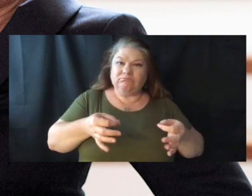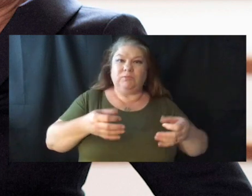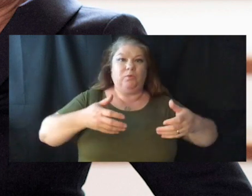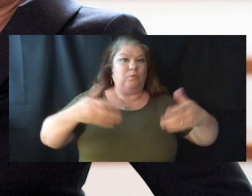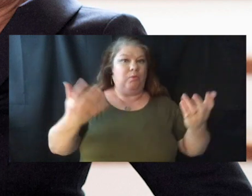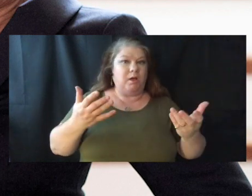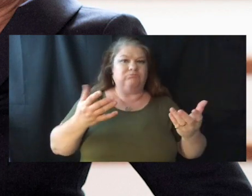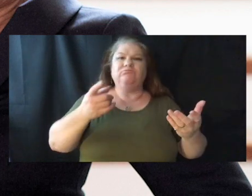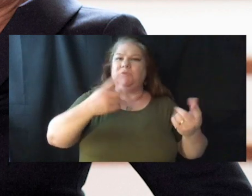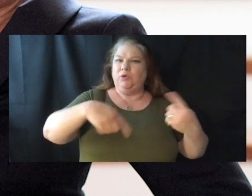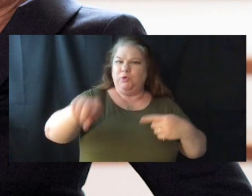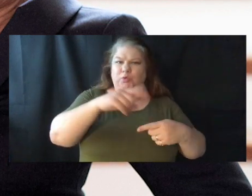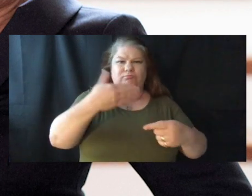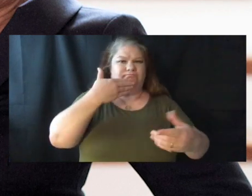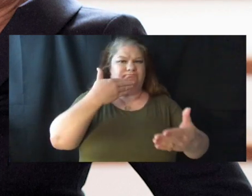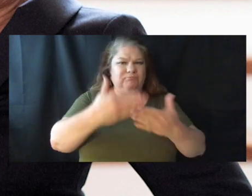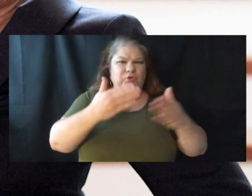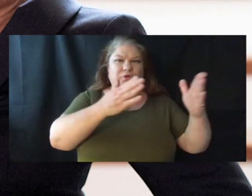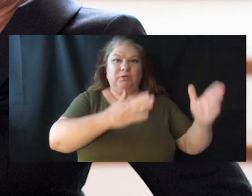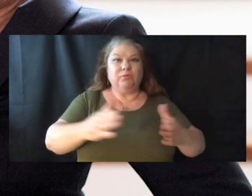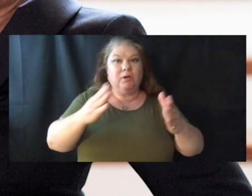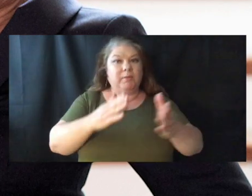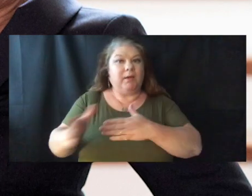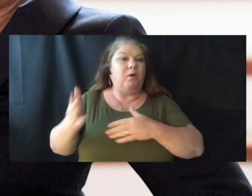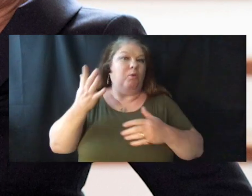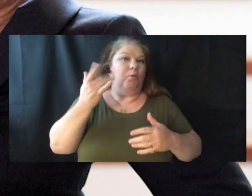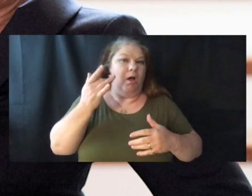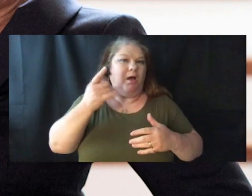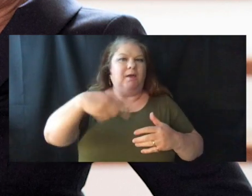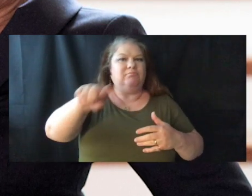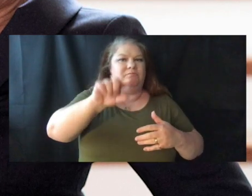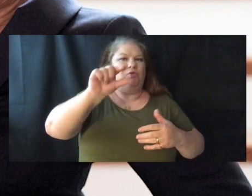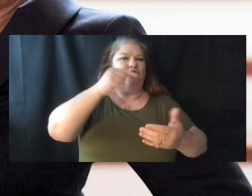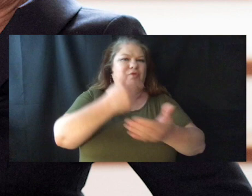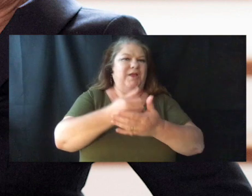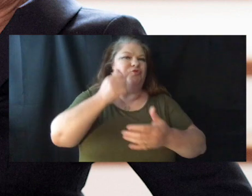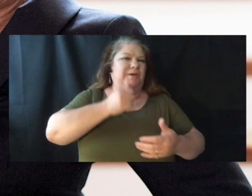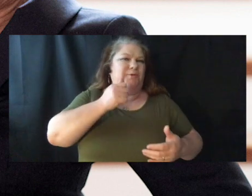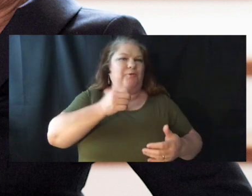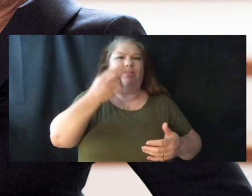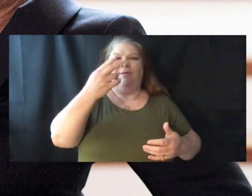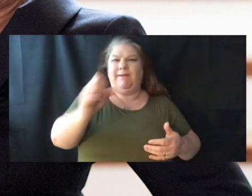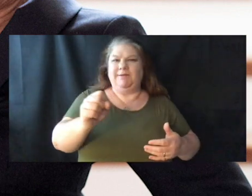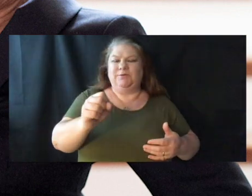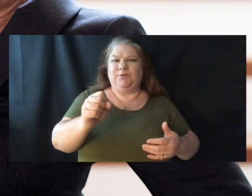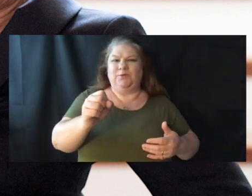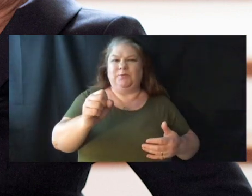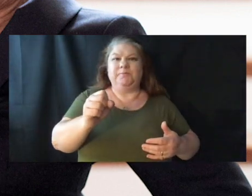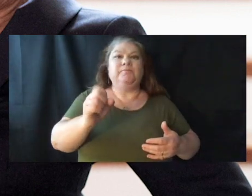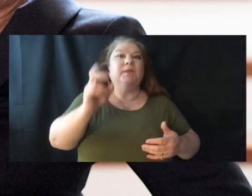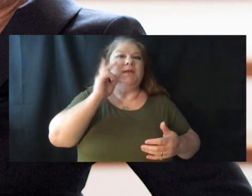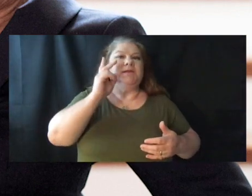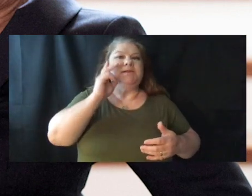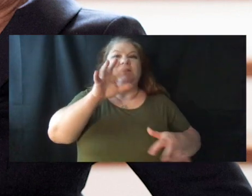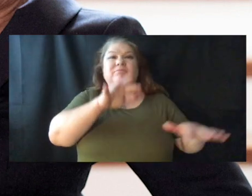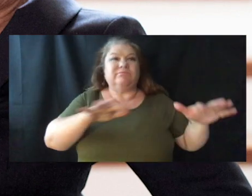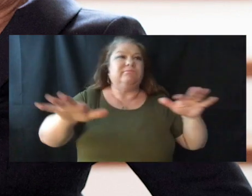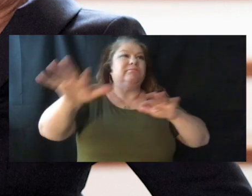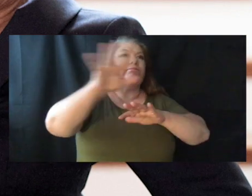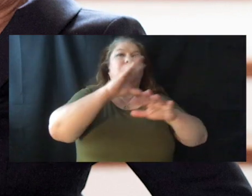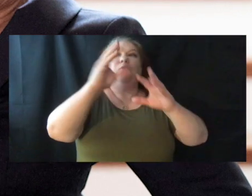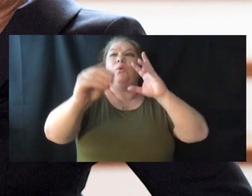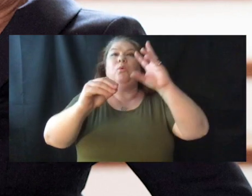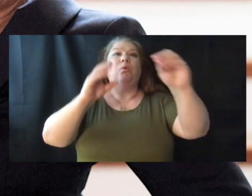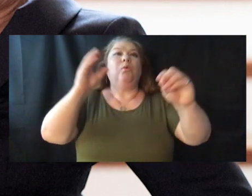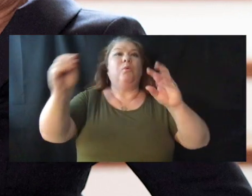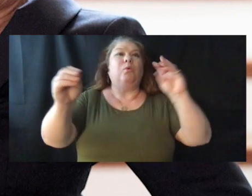certain is that you are well prepared being a Girls High Girl. And you will find that